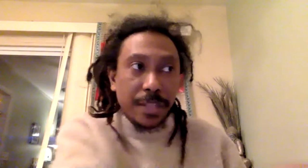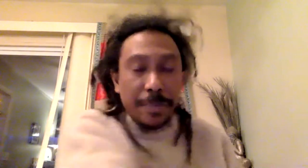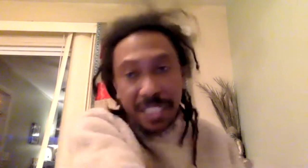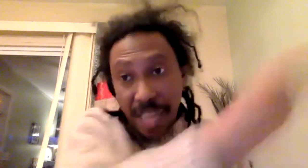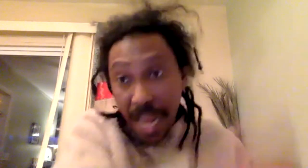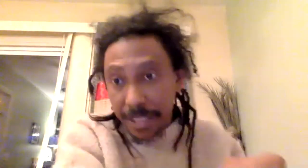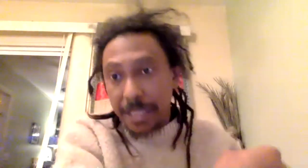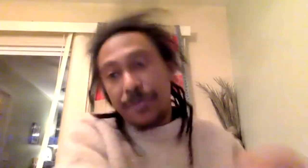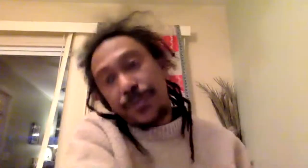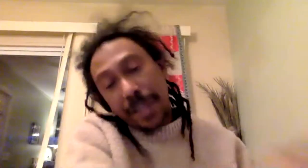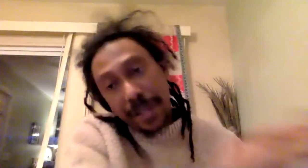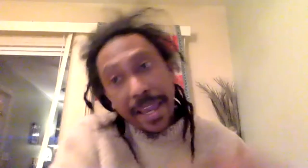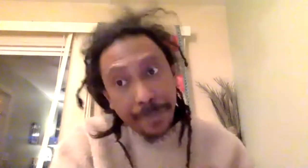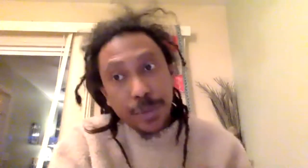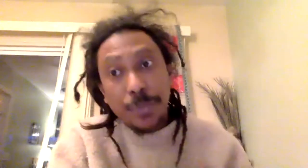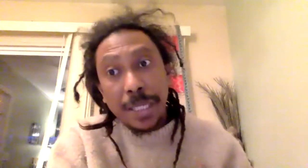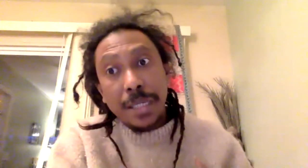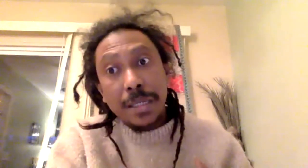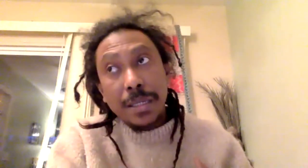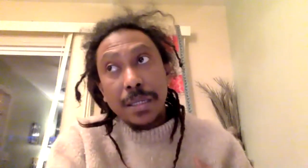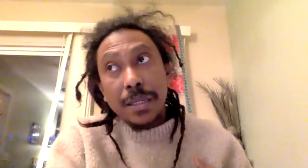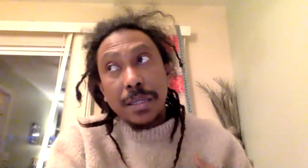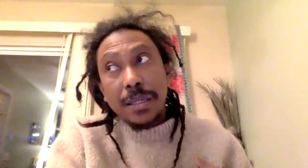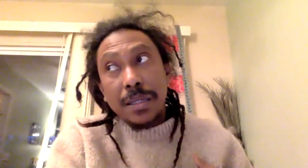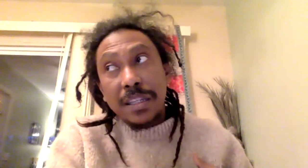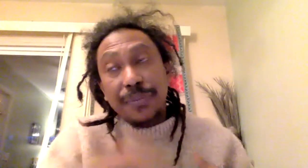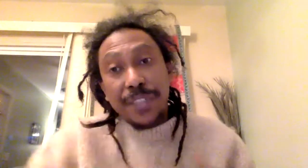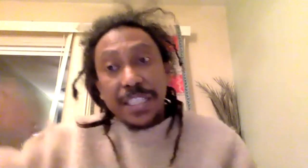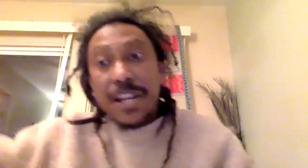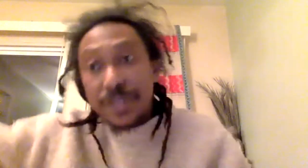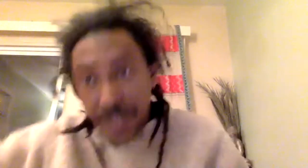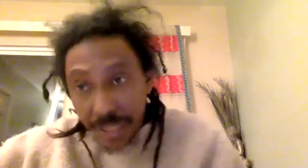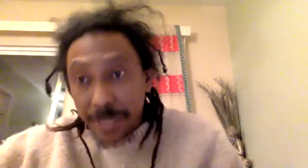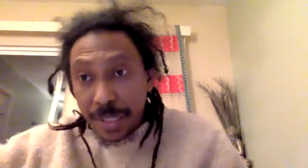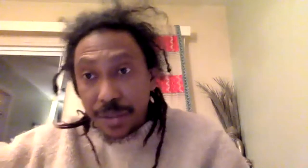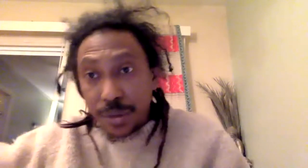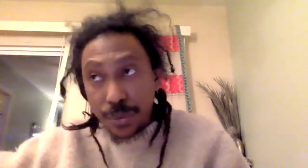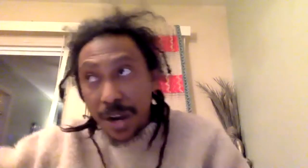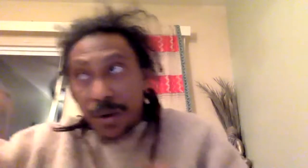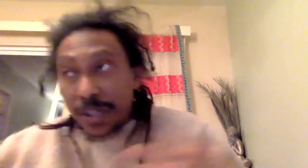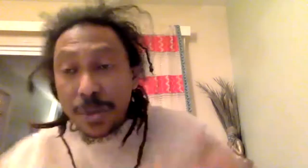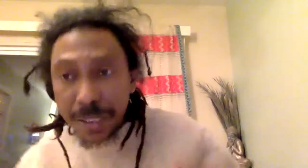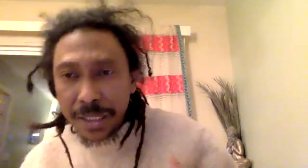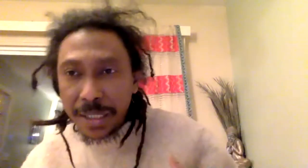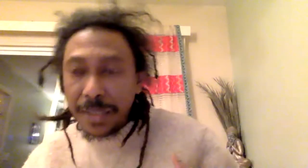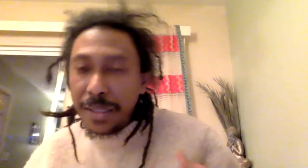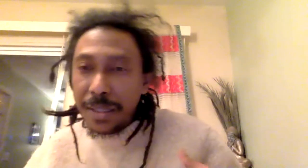the message came to me, if it's not transmitted to our community,